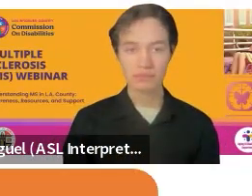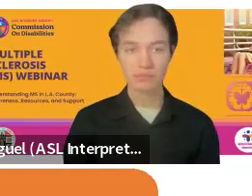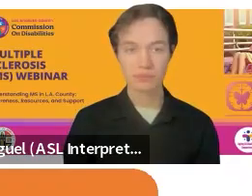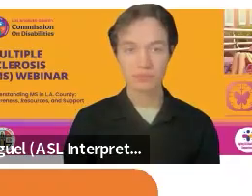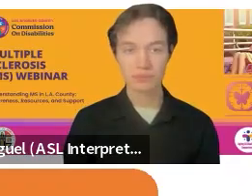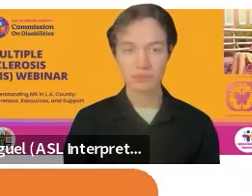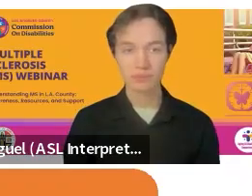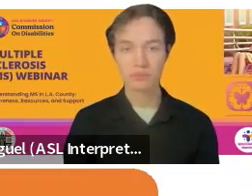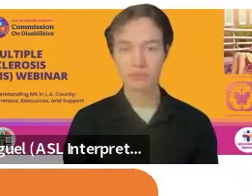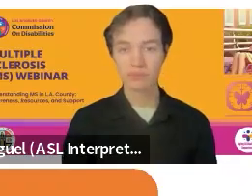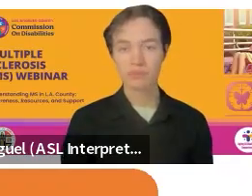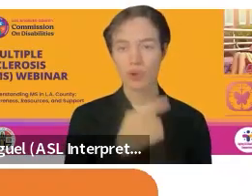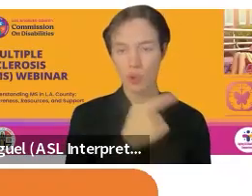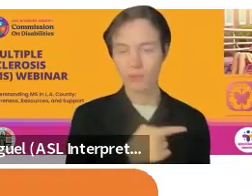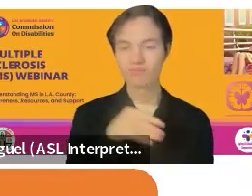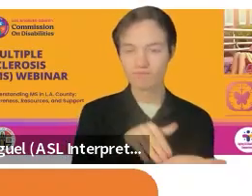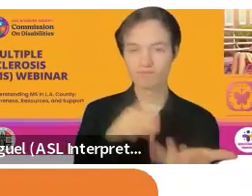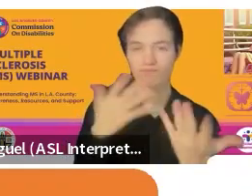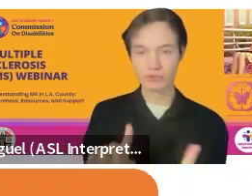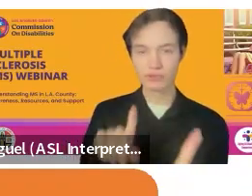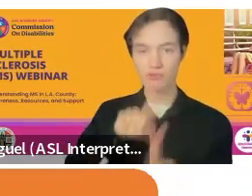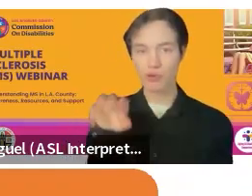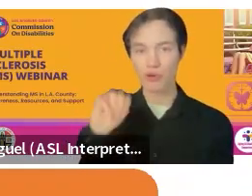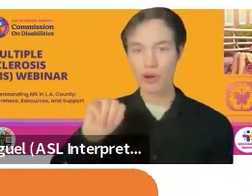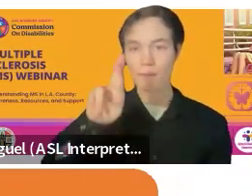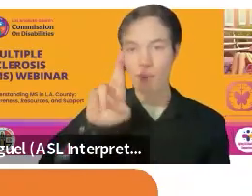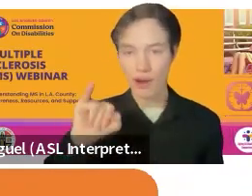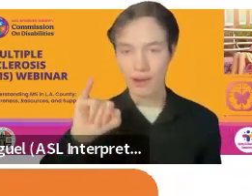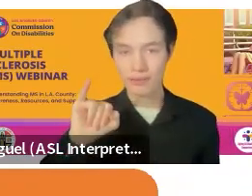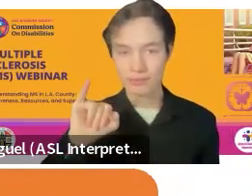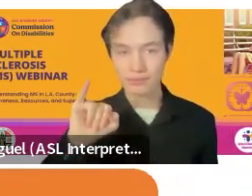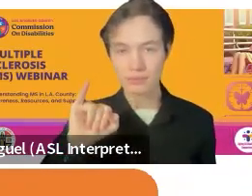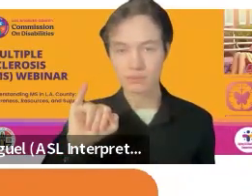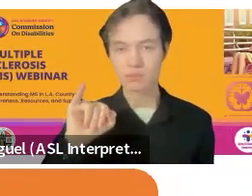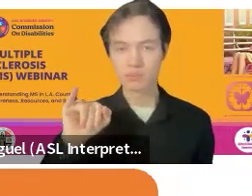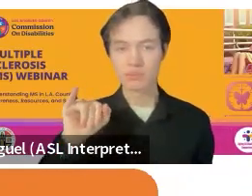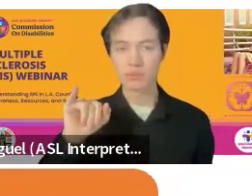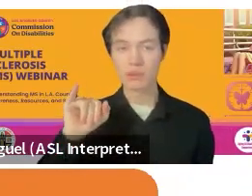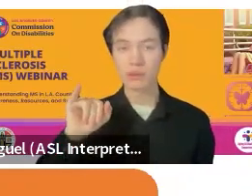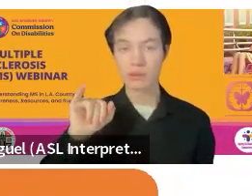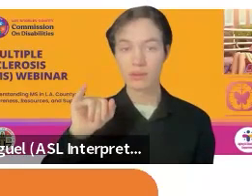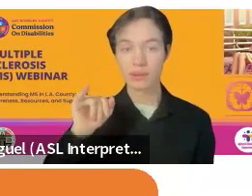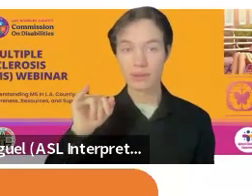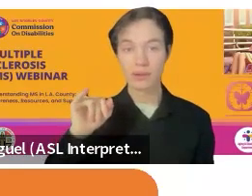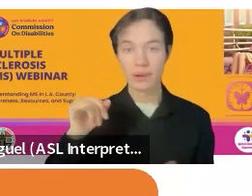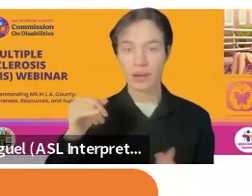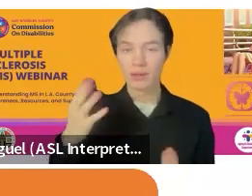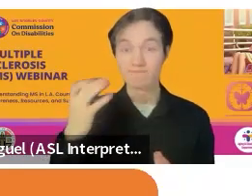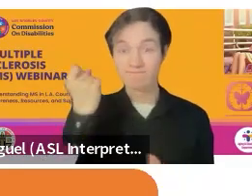All right, so these MRIs were ordered on an outpatient basis. It took the patient a little time actually to get established with